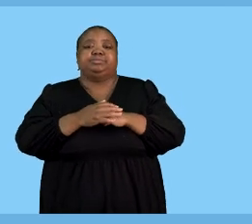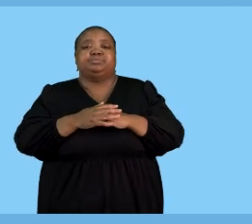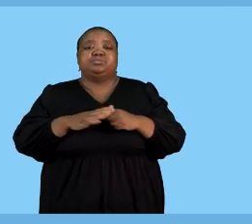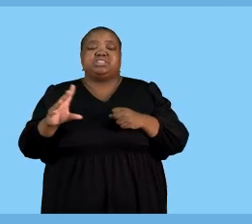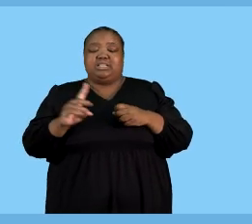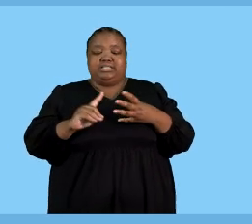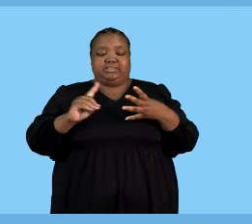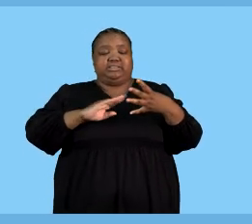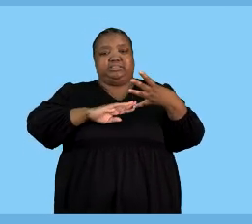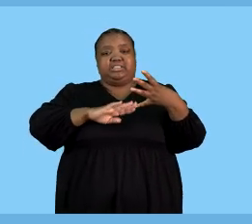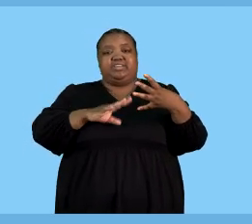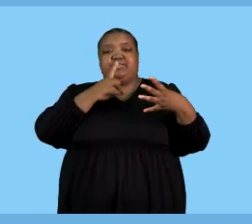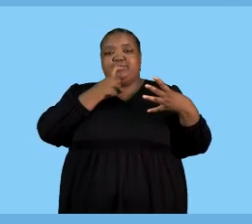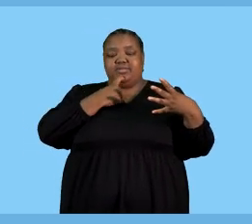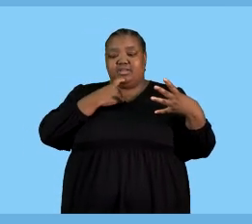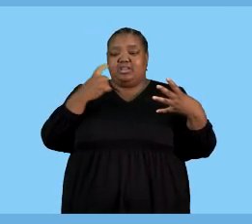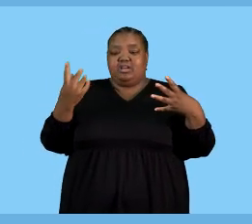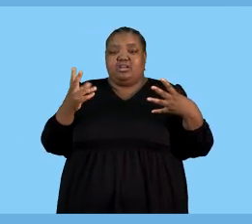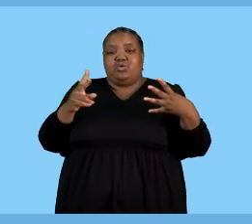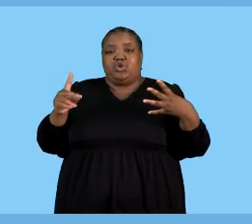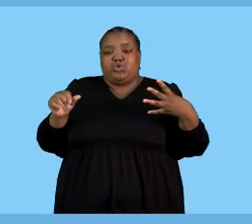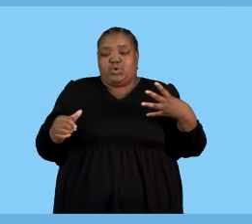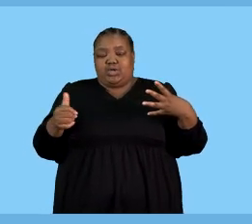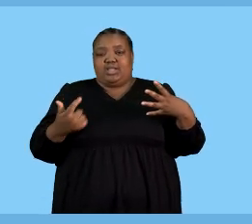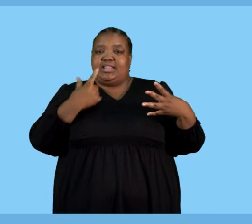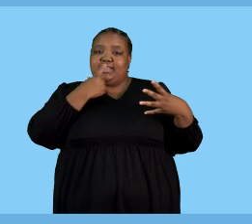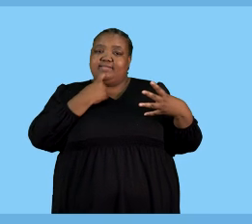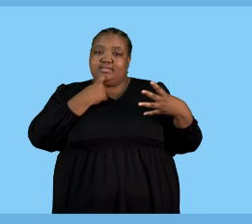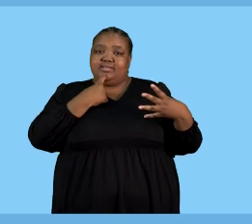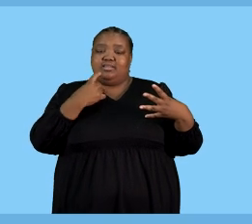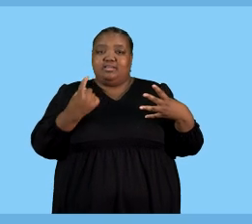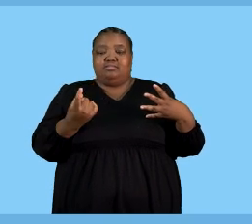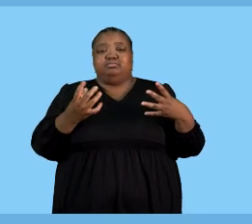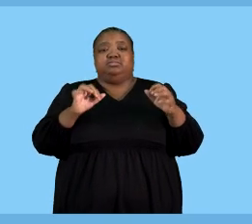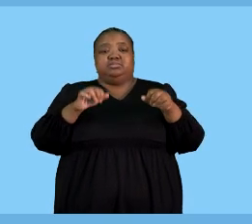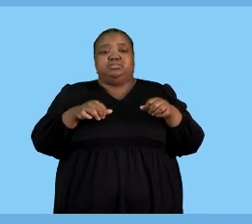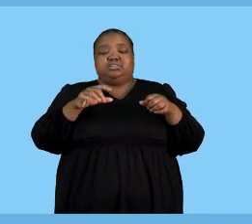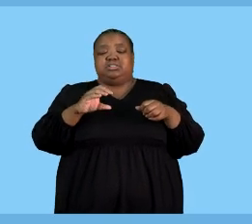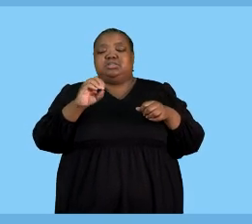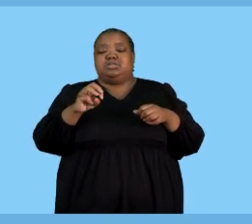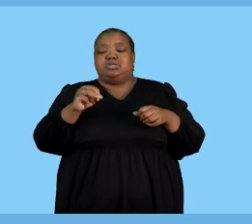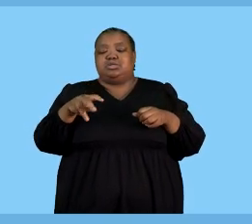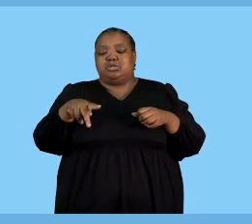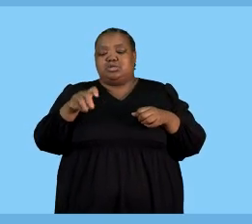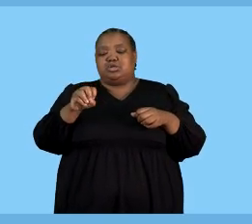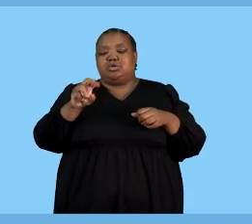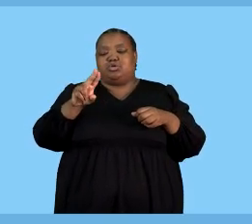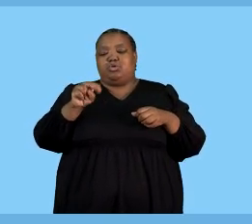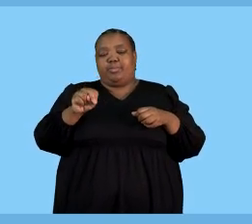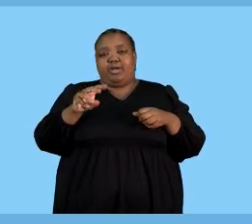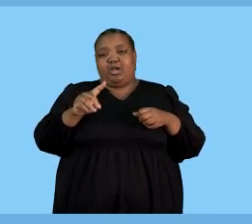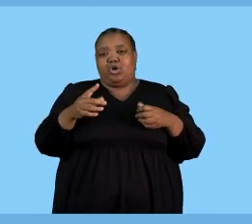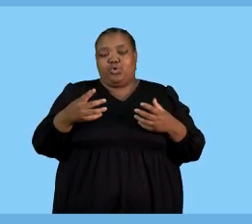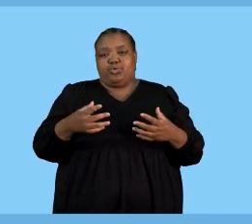the red, and we also have another red that is bonded to the white. So this is a compound, and that's now